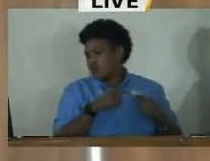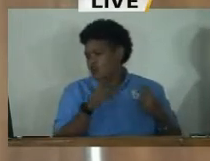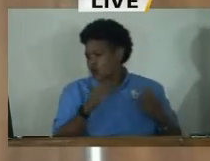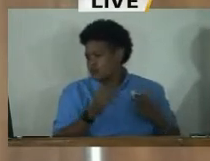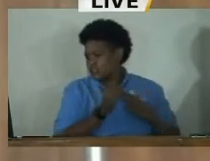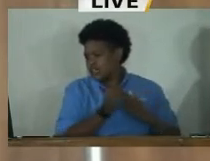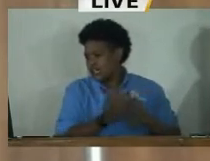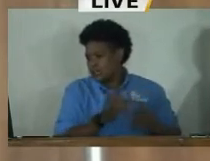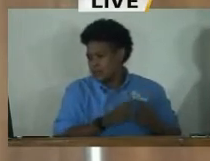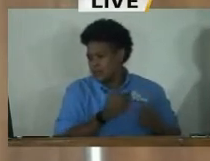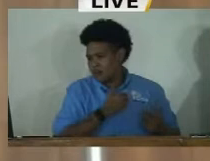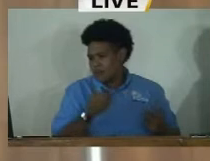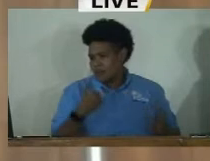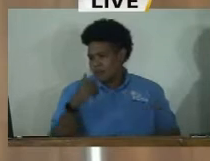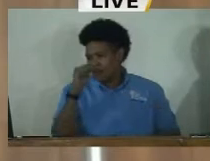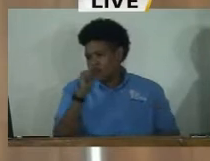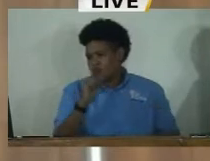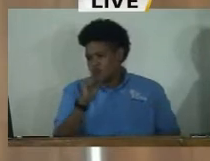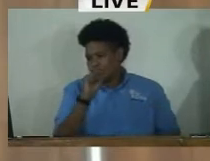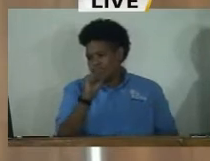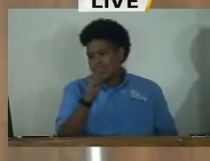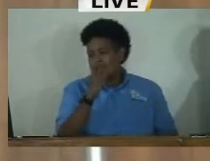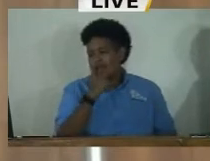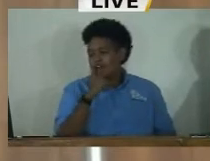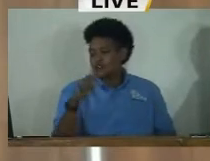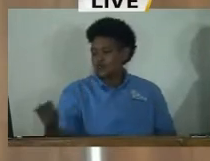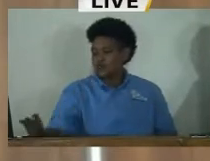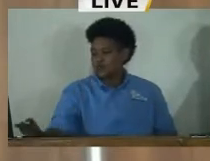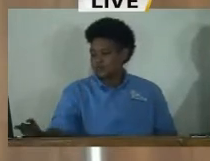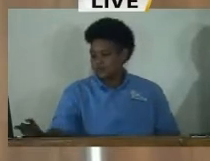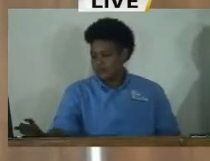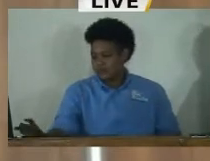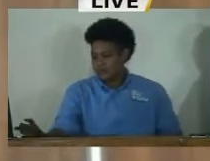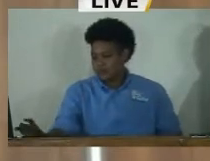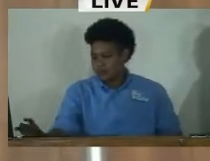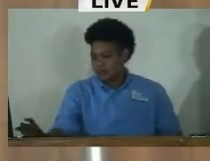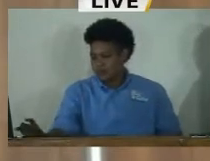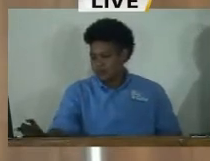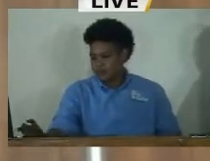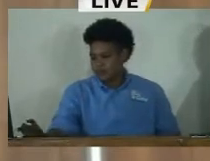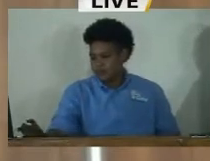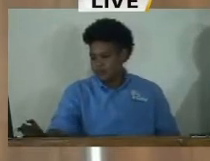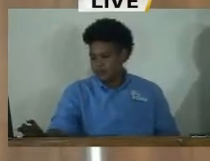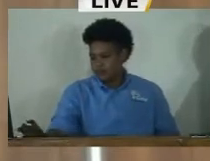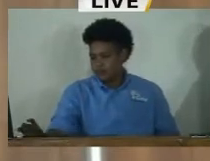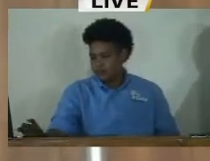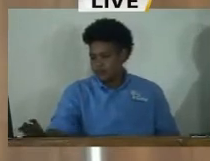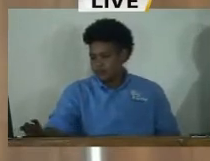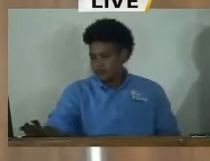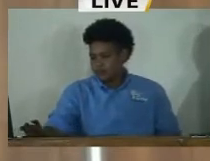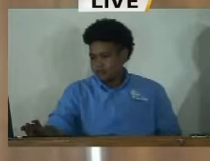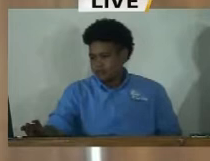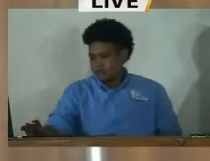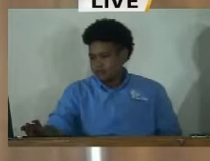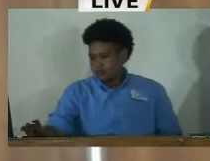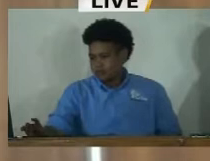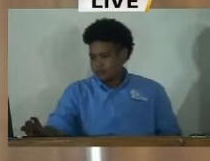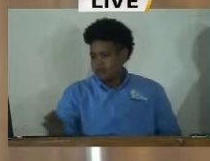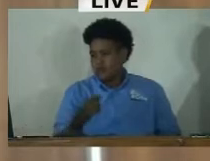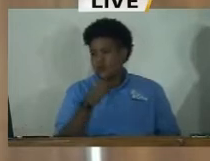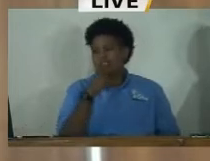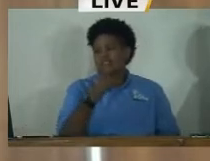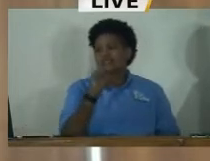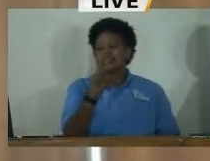opposition leader and member from South St. Andrew, and to say that there needs to be more